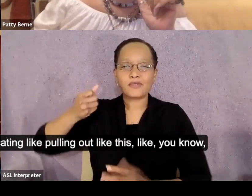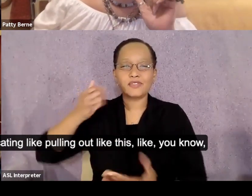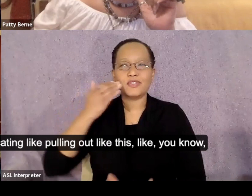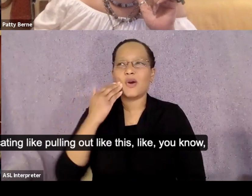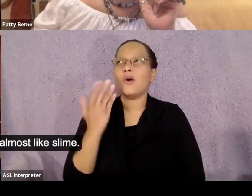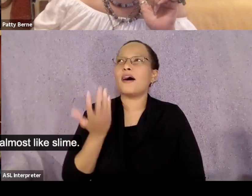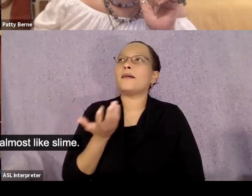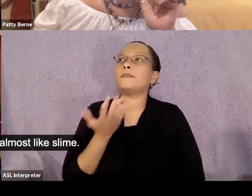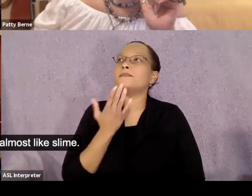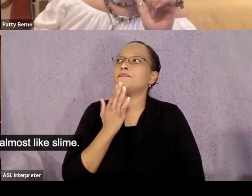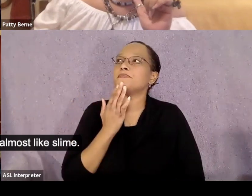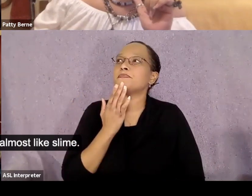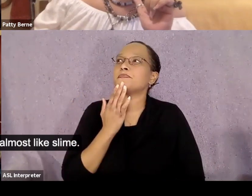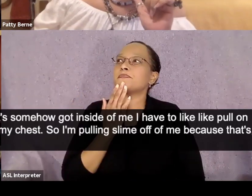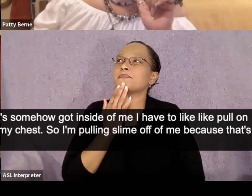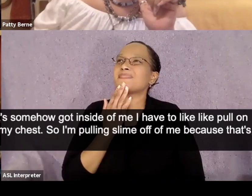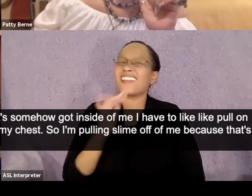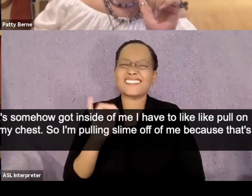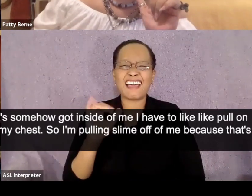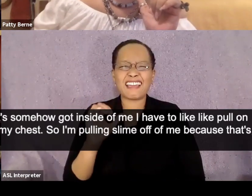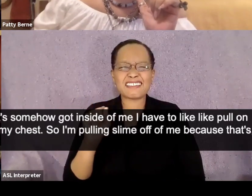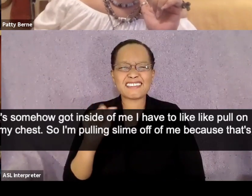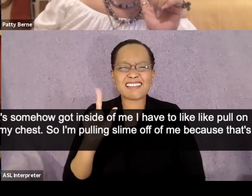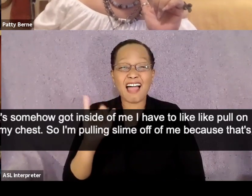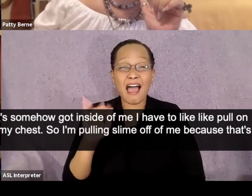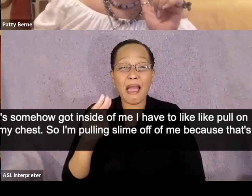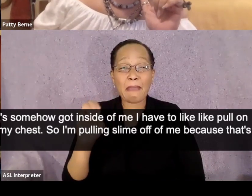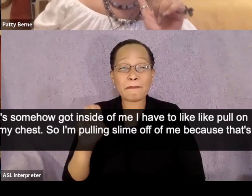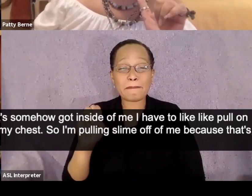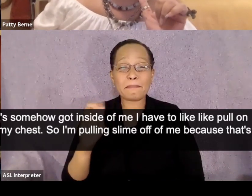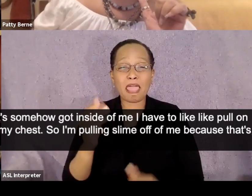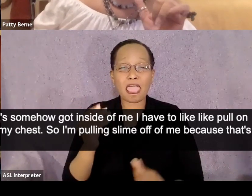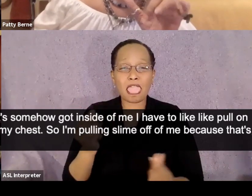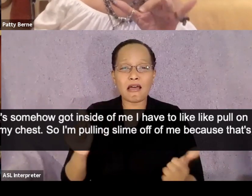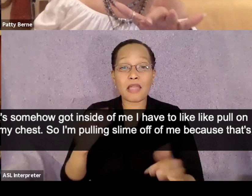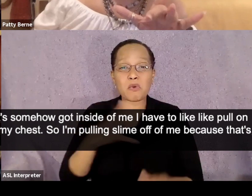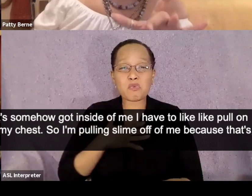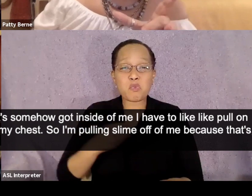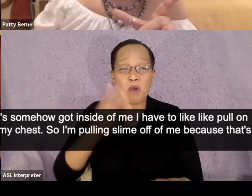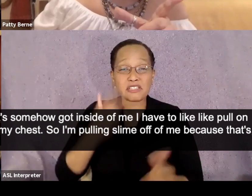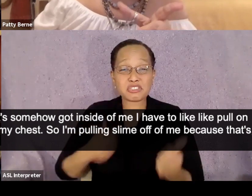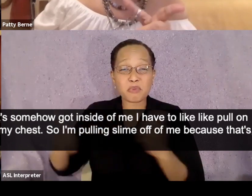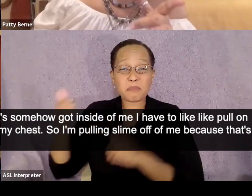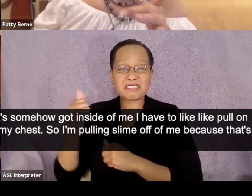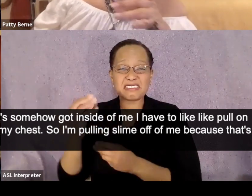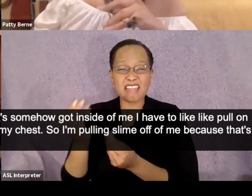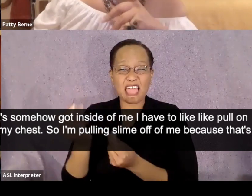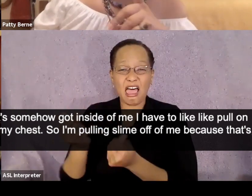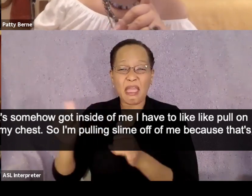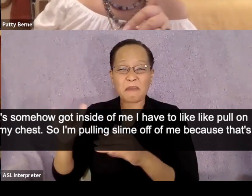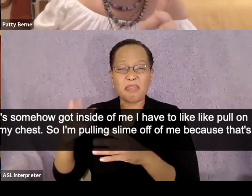uh, it's almost like slime, like white supremacist slime that somehow got inside of me. I have